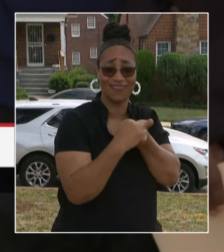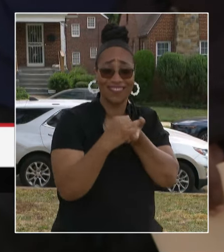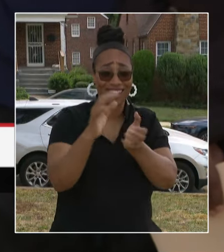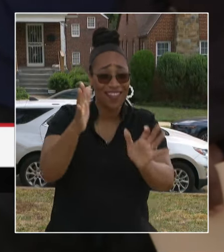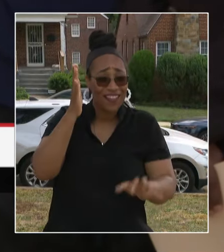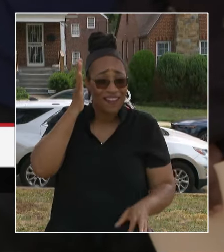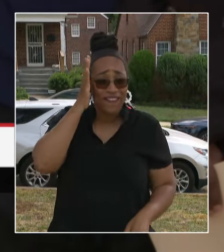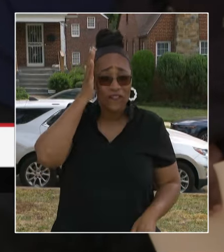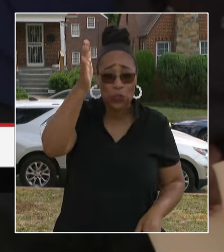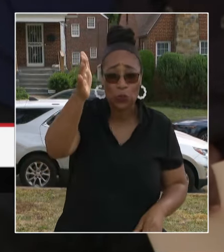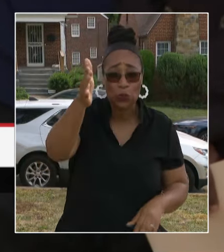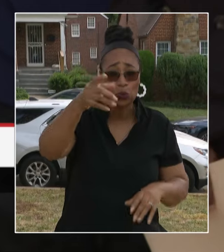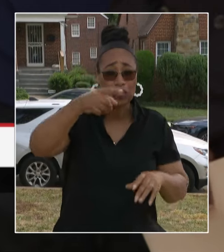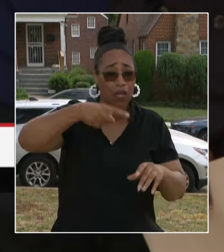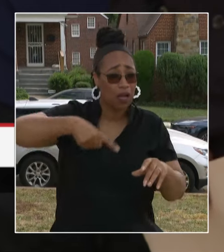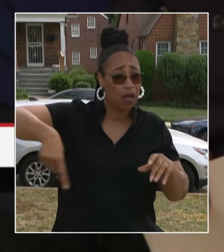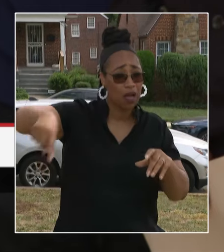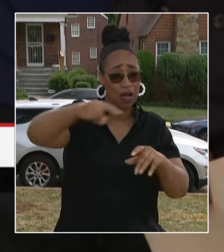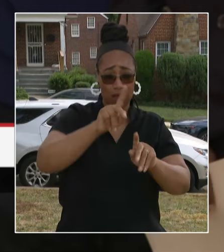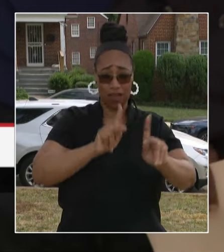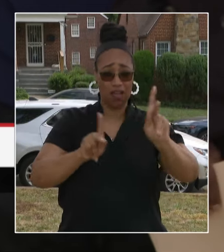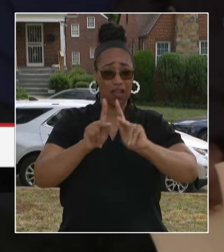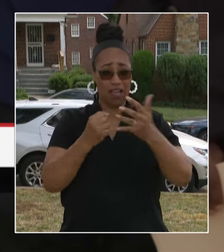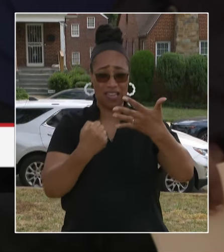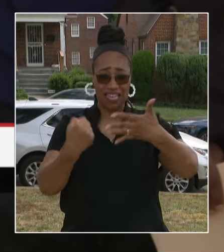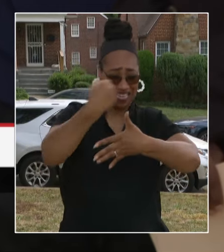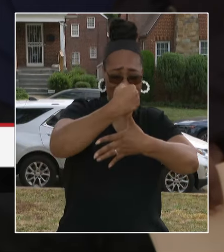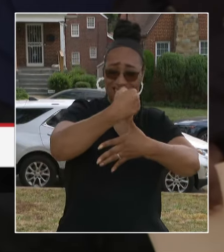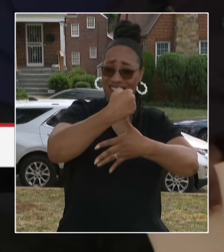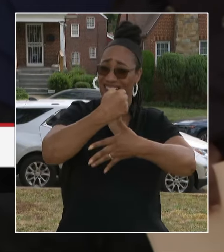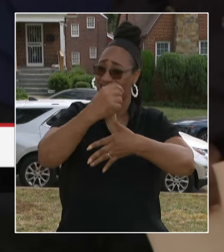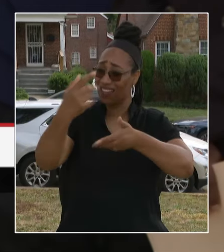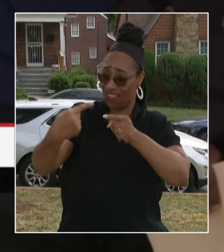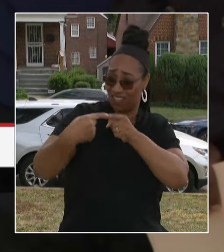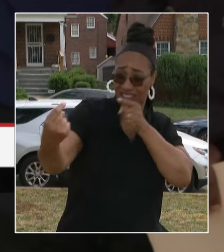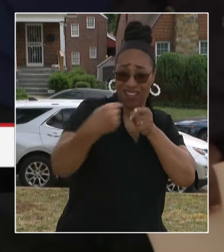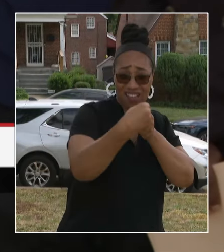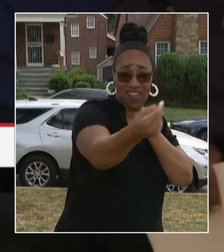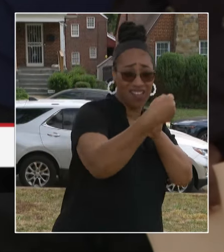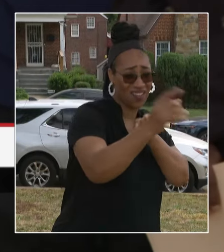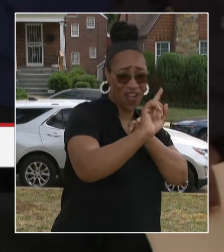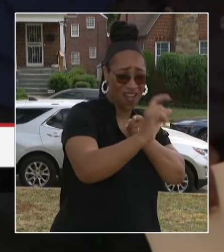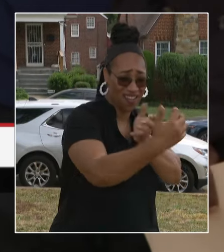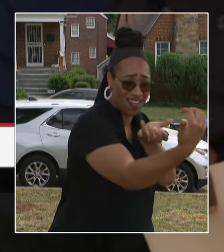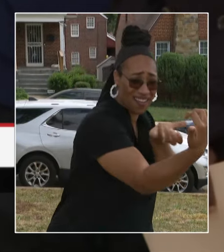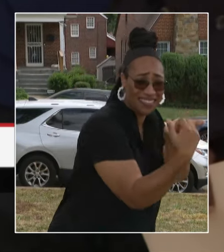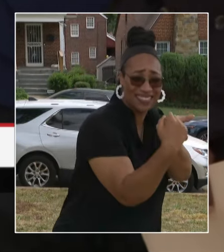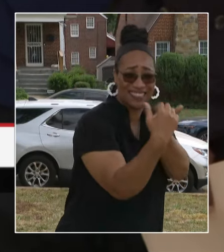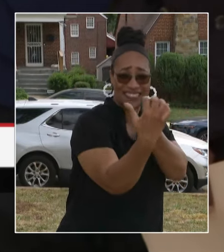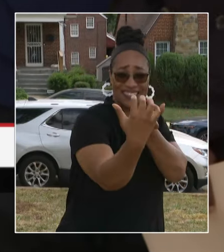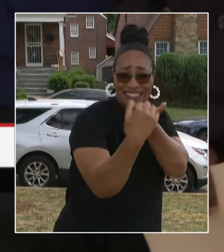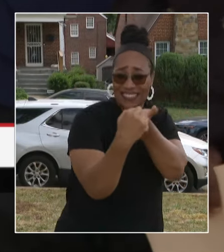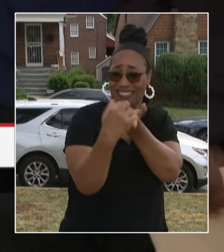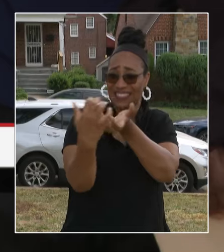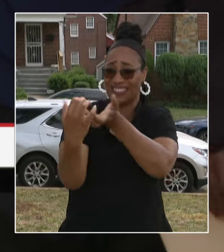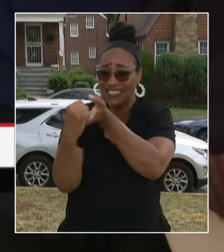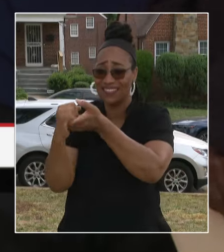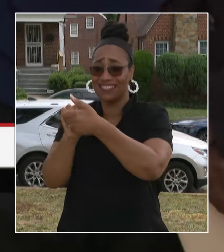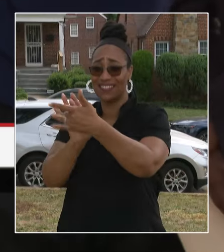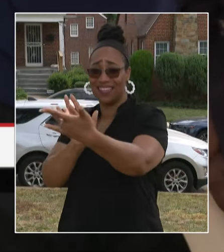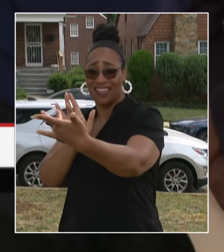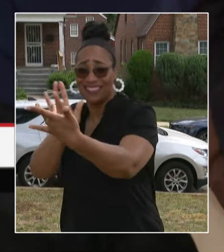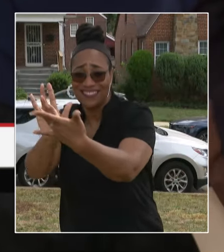aside. We lay down our arms so that we can reach our arms out to one another. We seek harm to none and